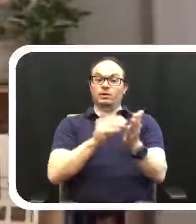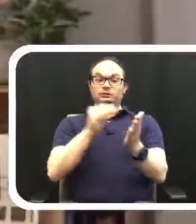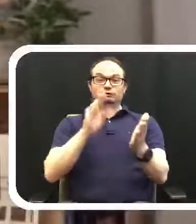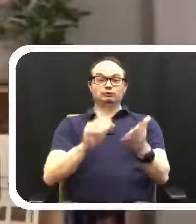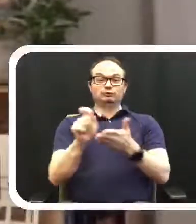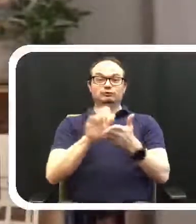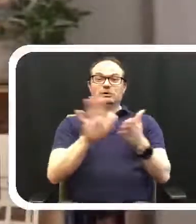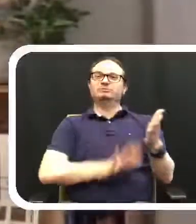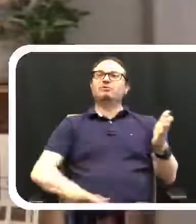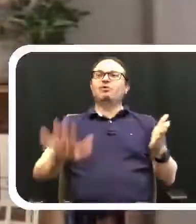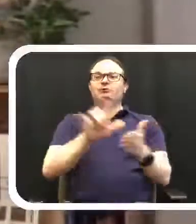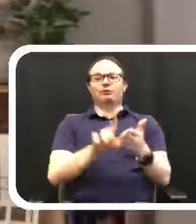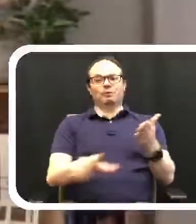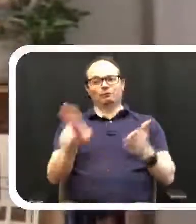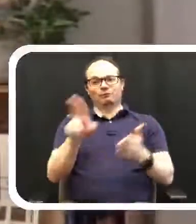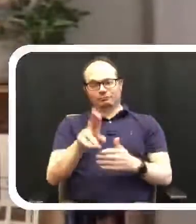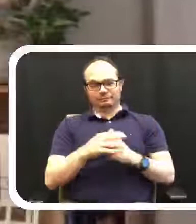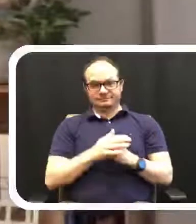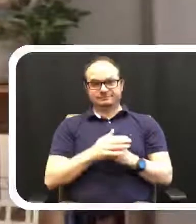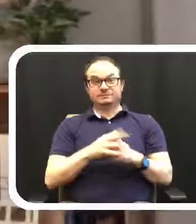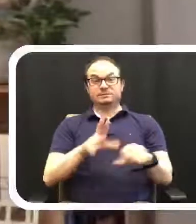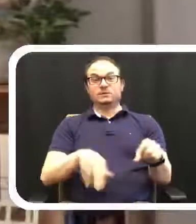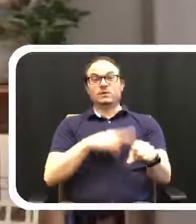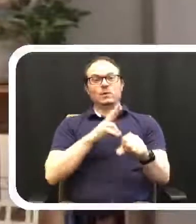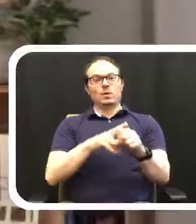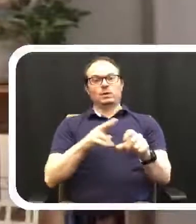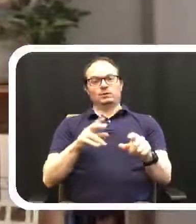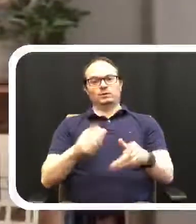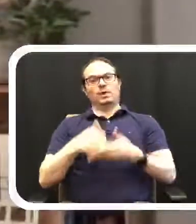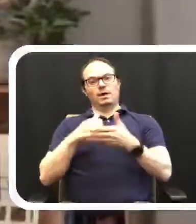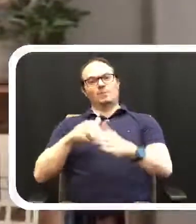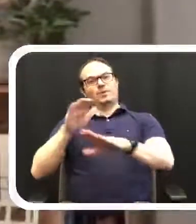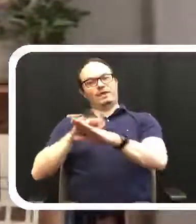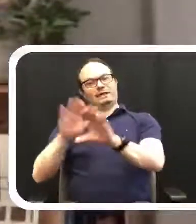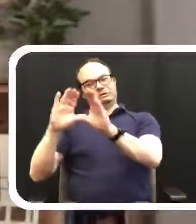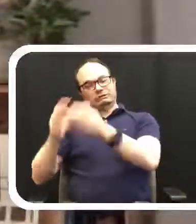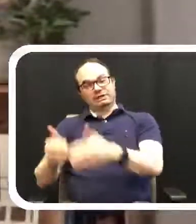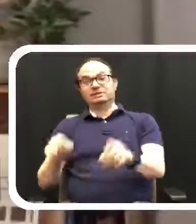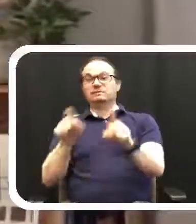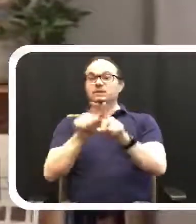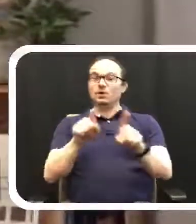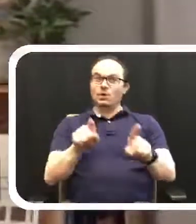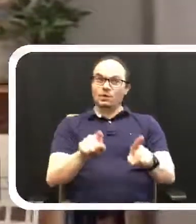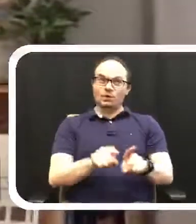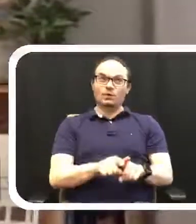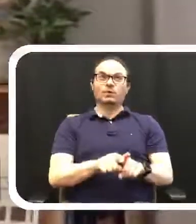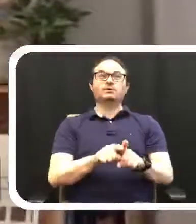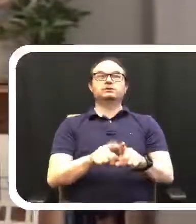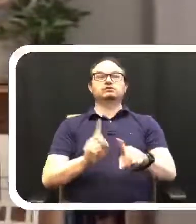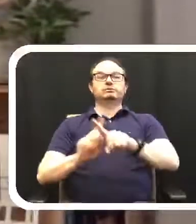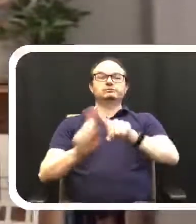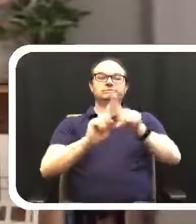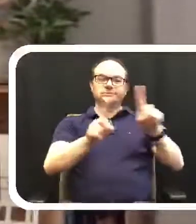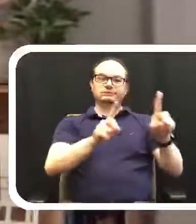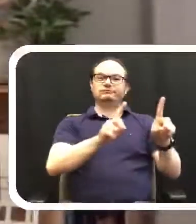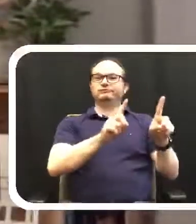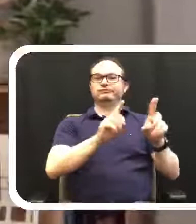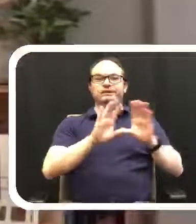across campus. So we, of course, help with a lot of English courses, but we also see a lot of students from psychology,